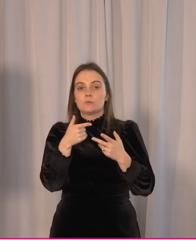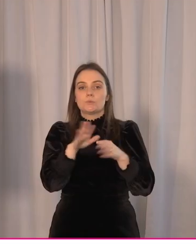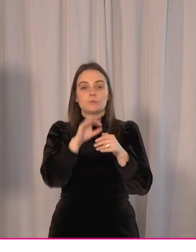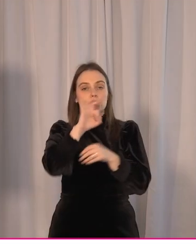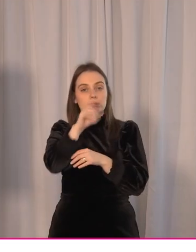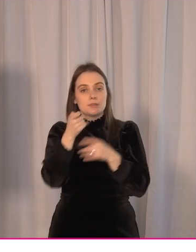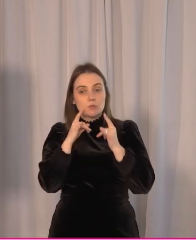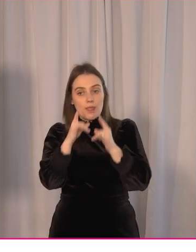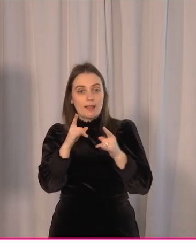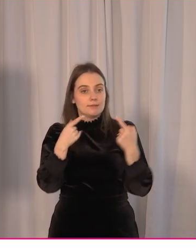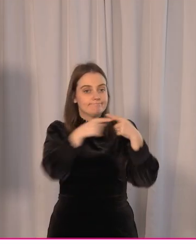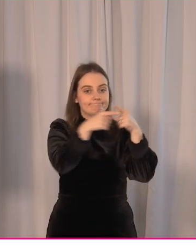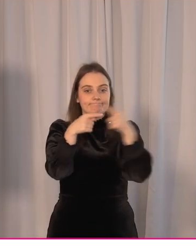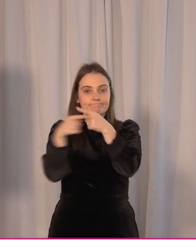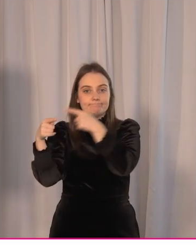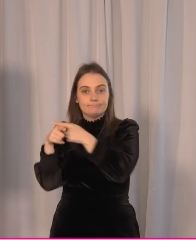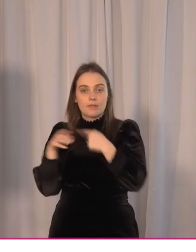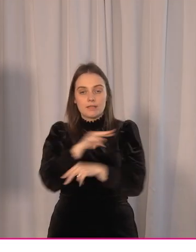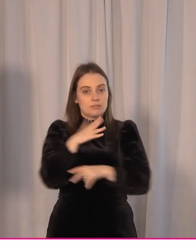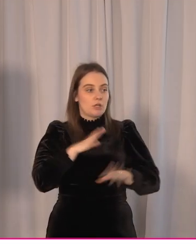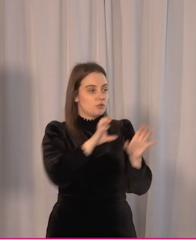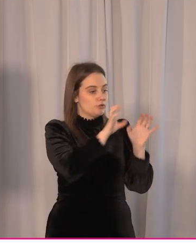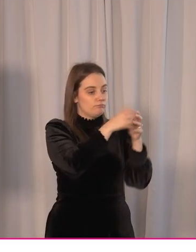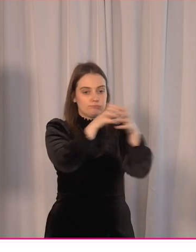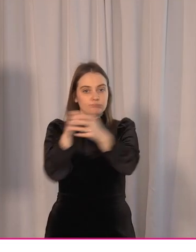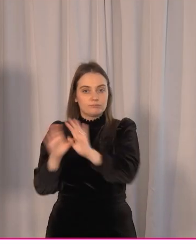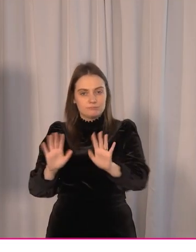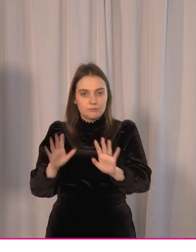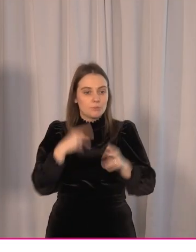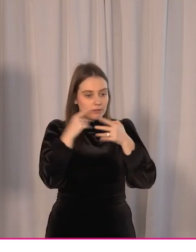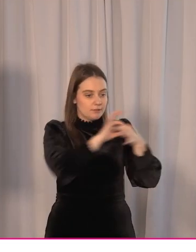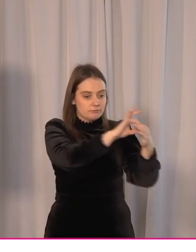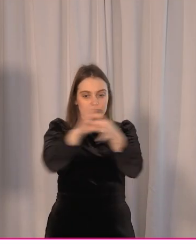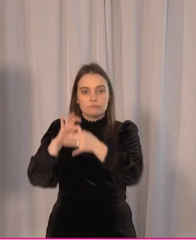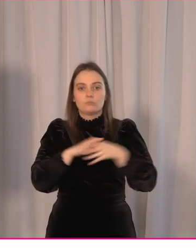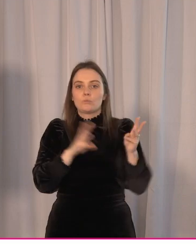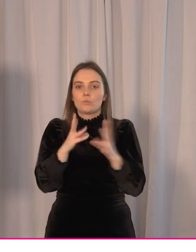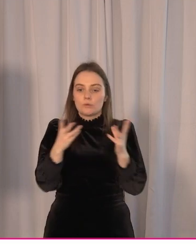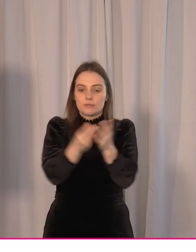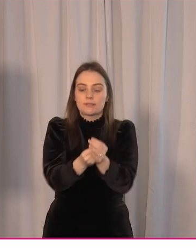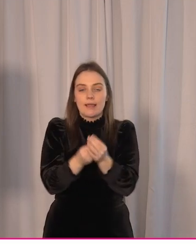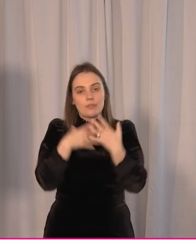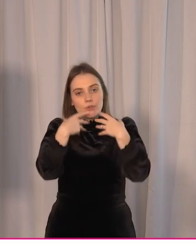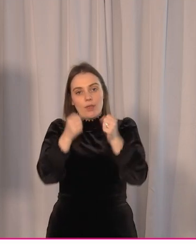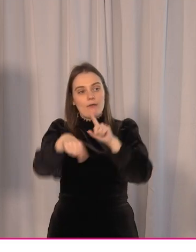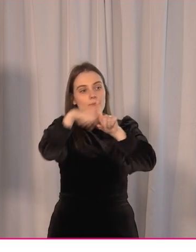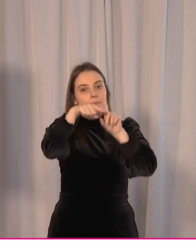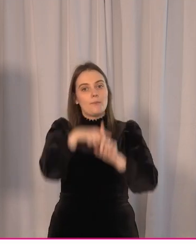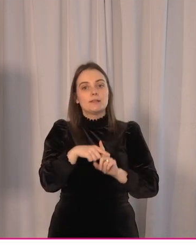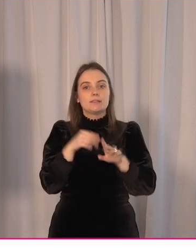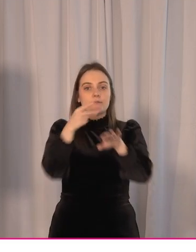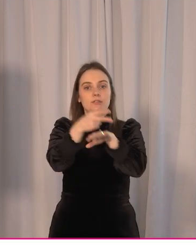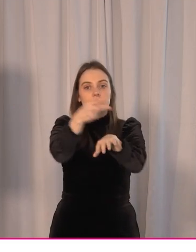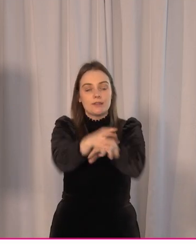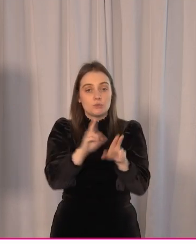that's cross-departmental, whole of population. To effectively have positive sexual health interventions,